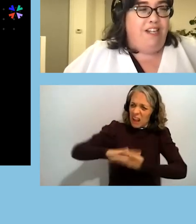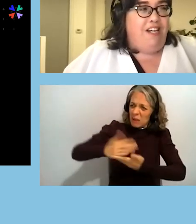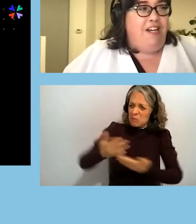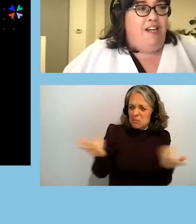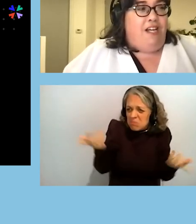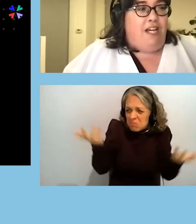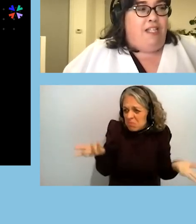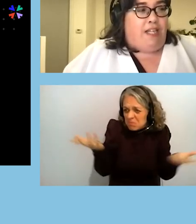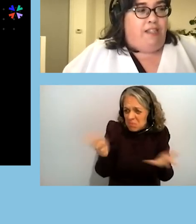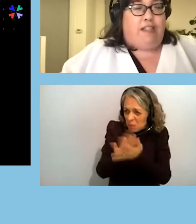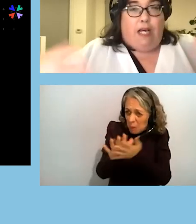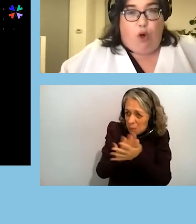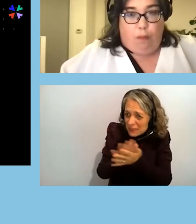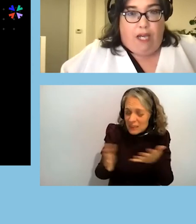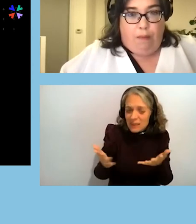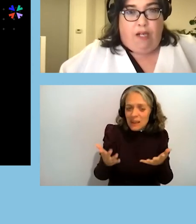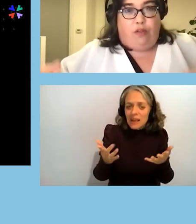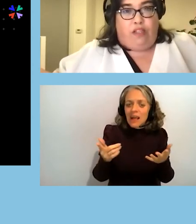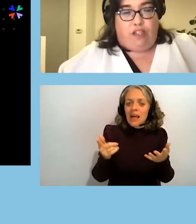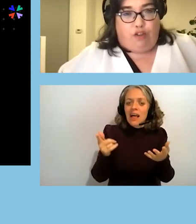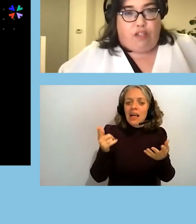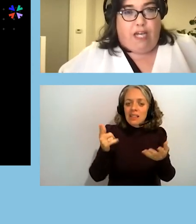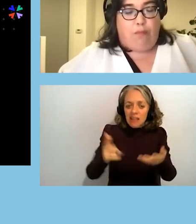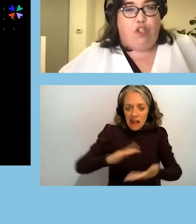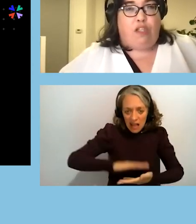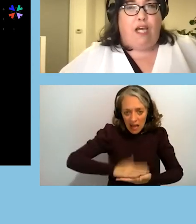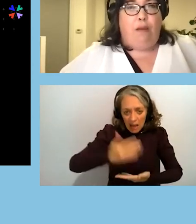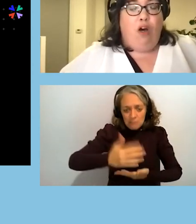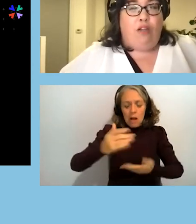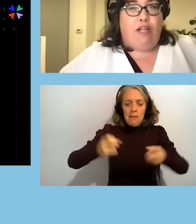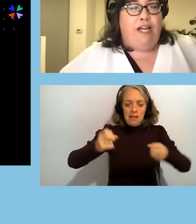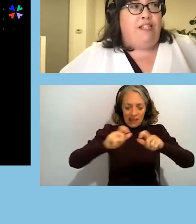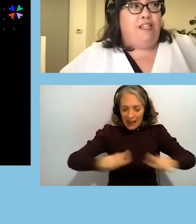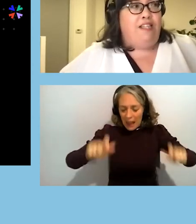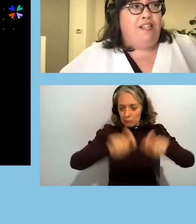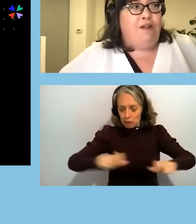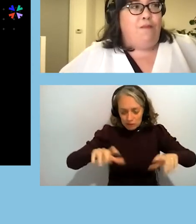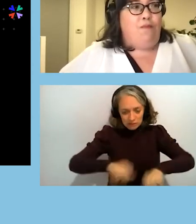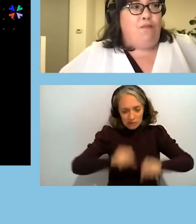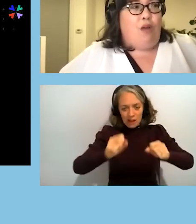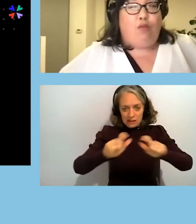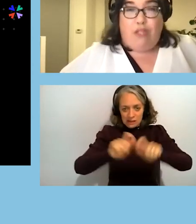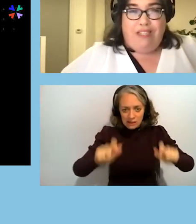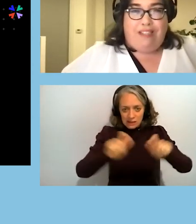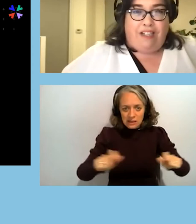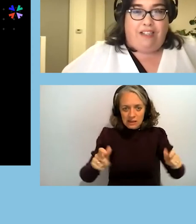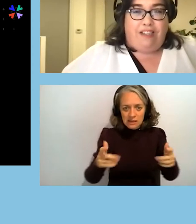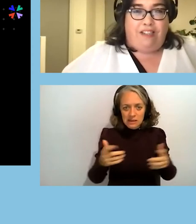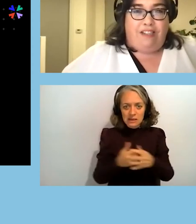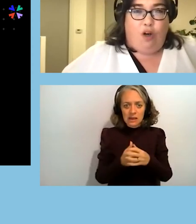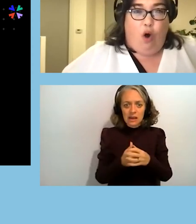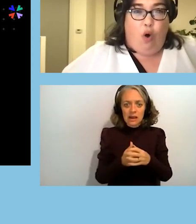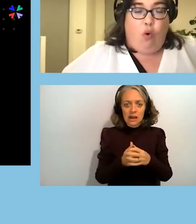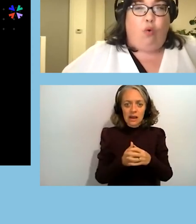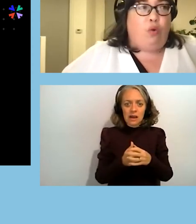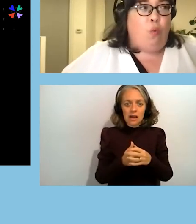meant. And then the laptop came out and the captions came on. And I realized